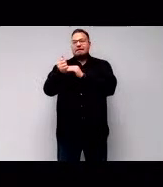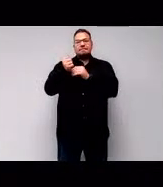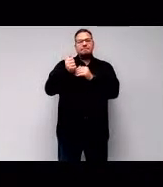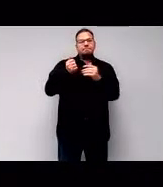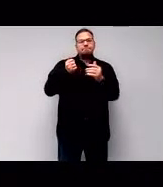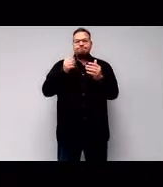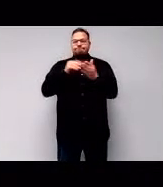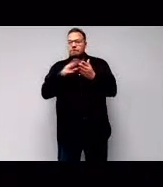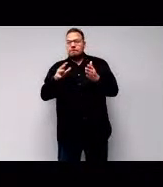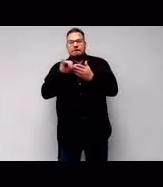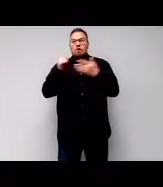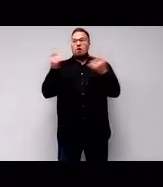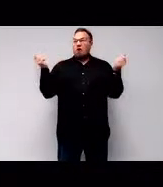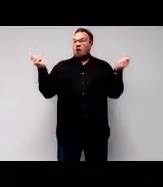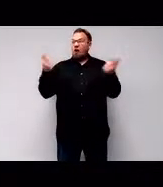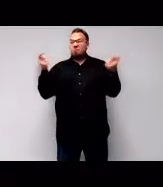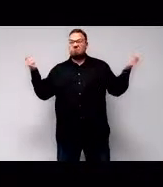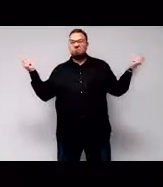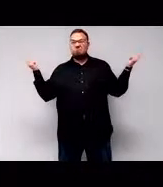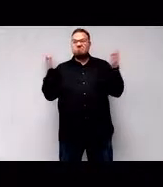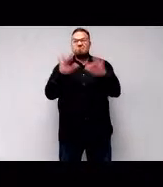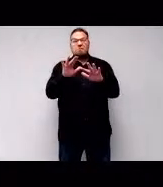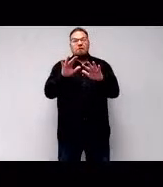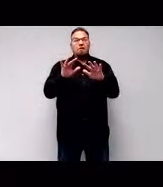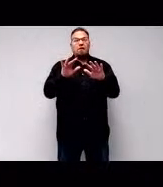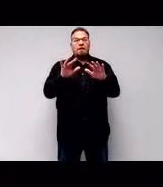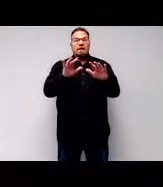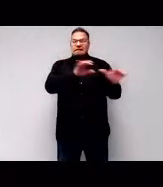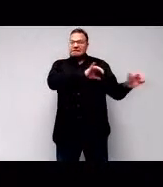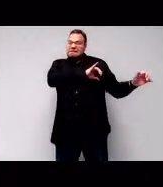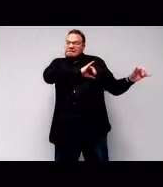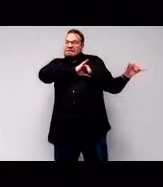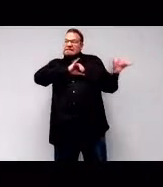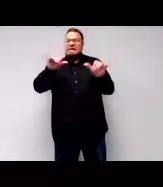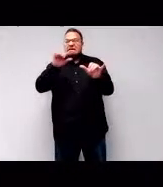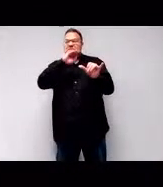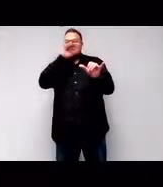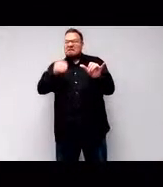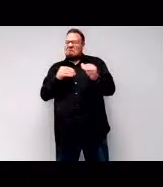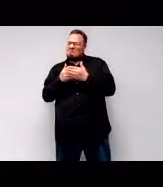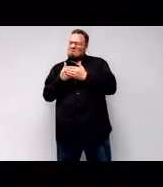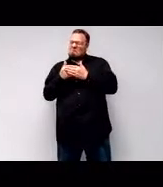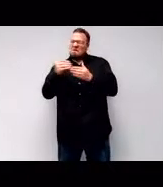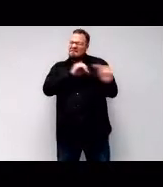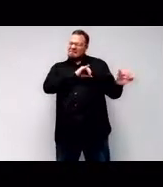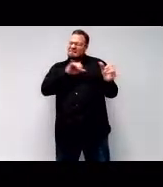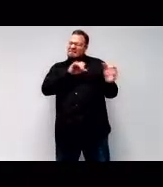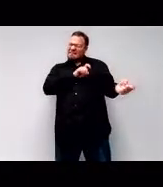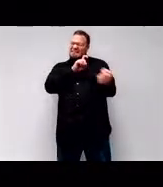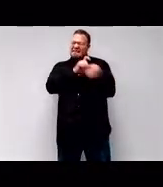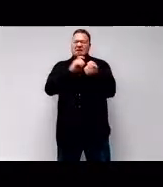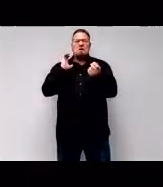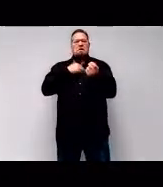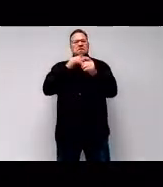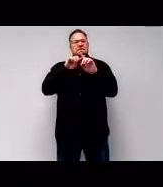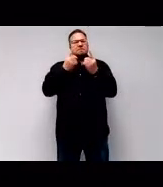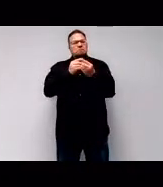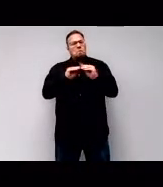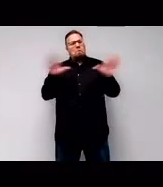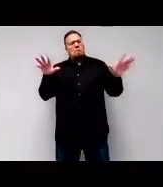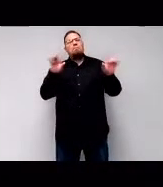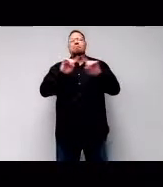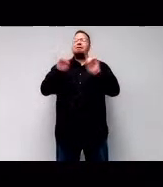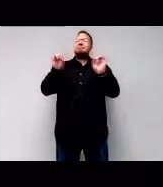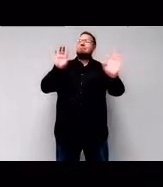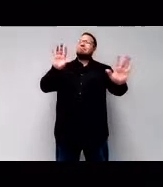on our campus in almost the identical percentages as what you would find in our district as a whole. The only exception to that would